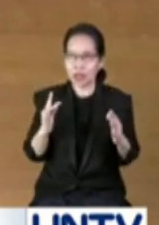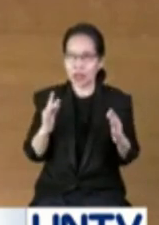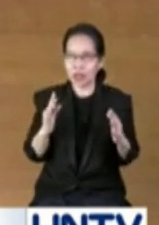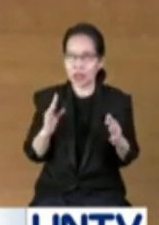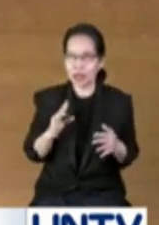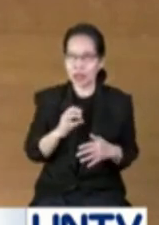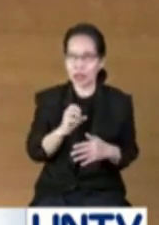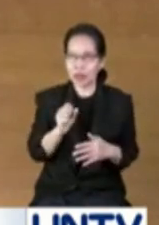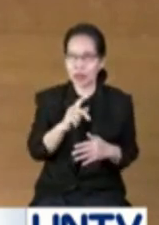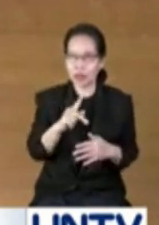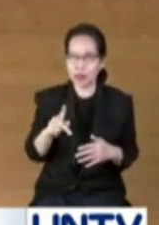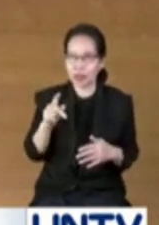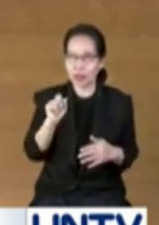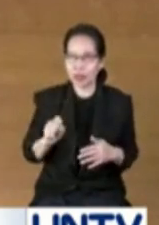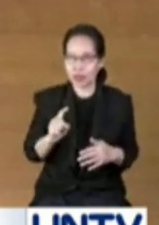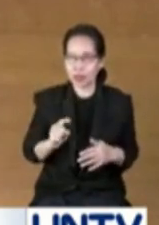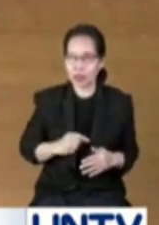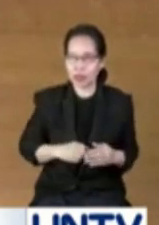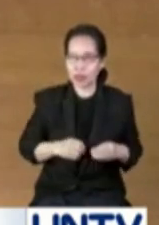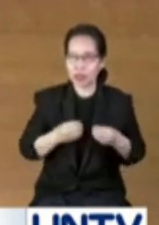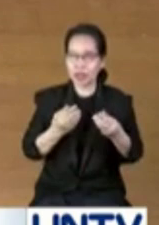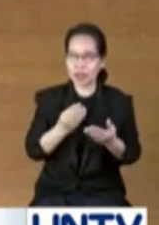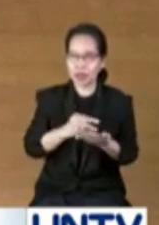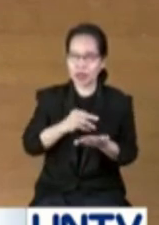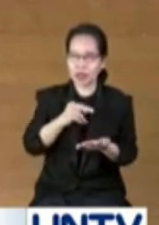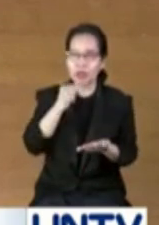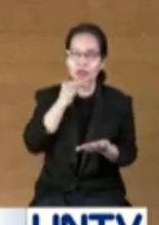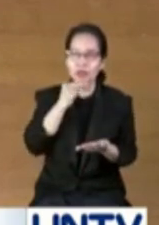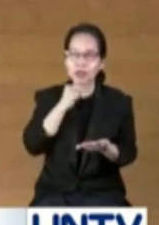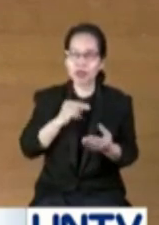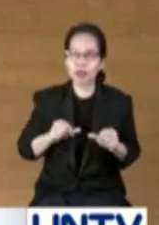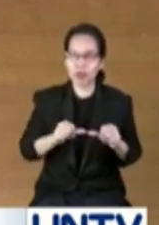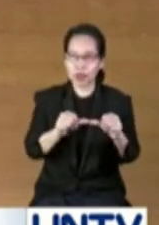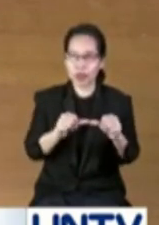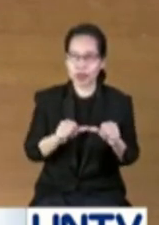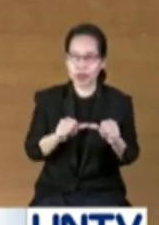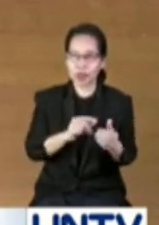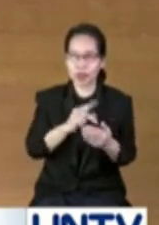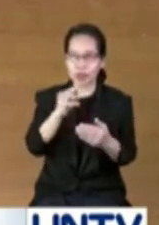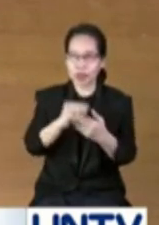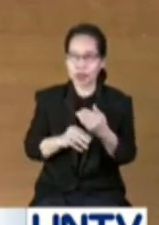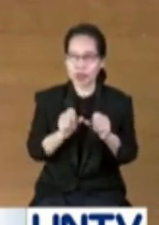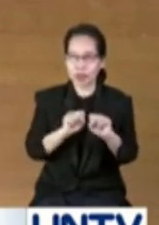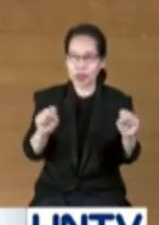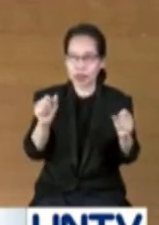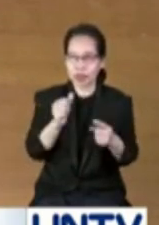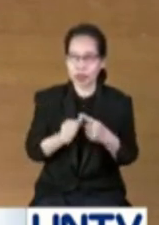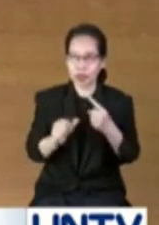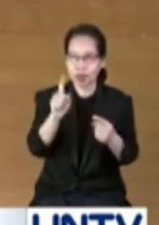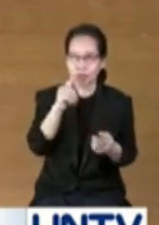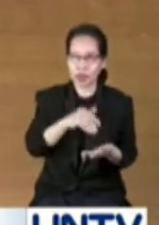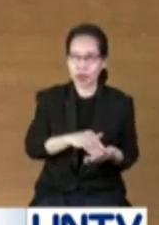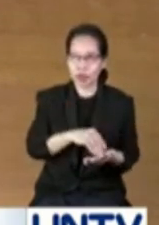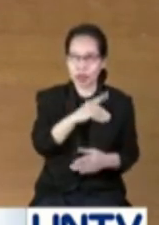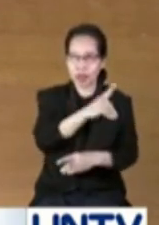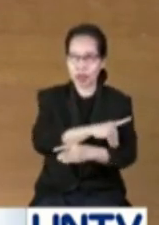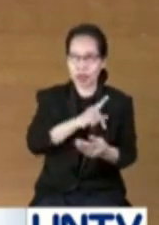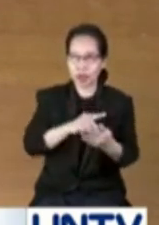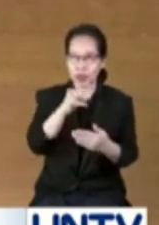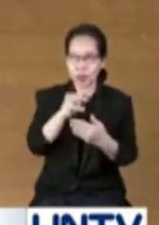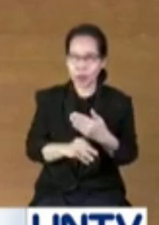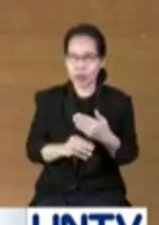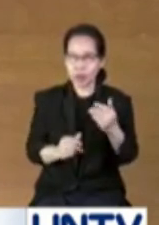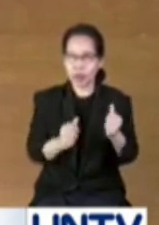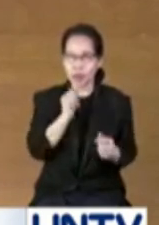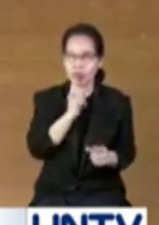shall complement our nutrition continuity programs, such as the first 1,000 days program, which ensures